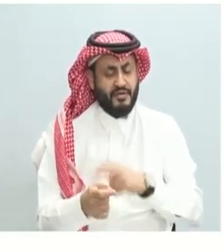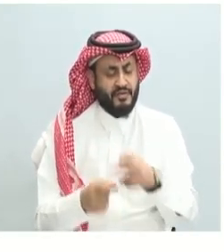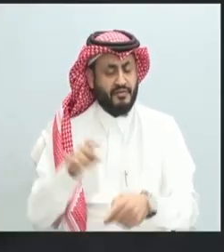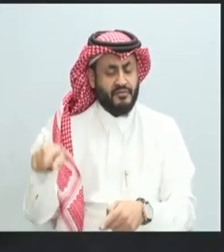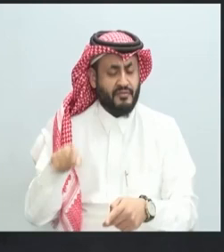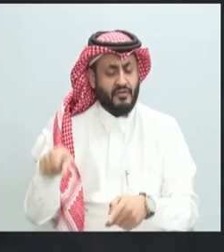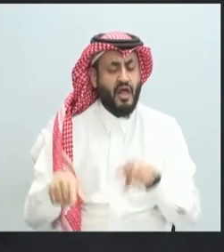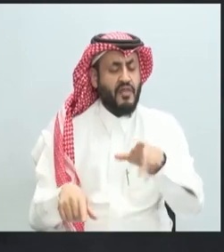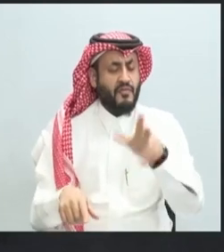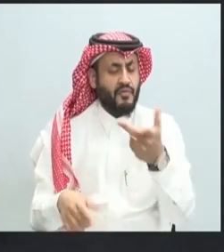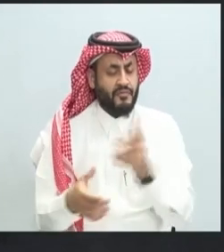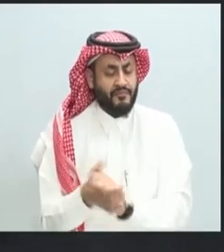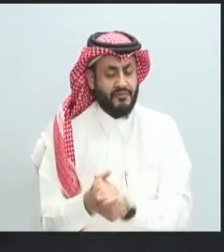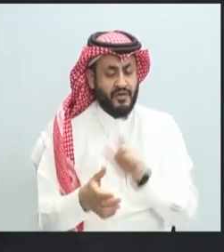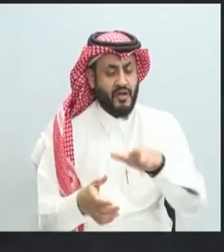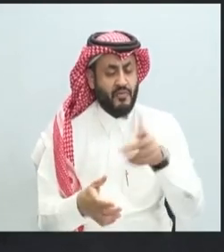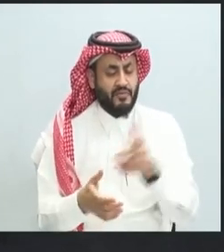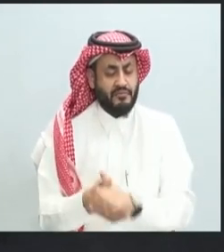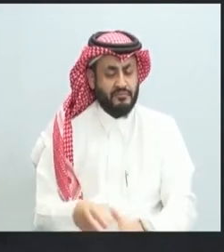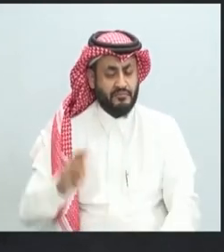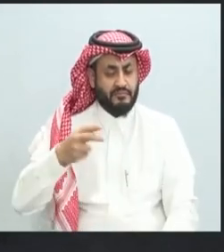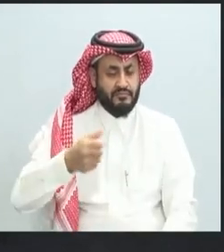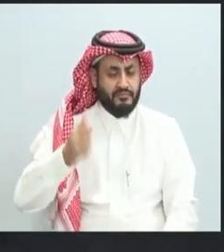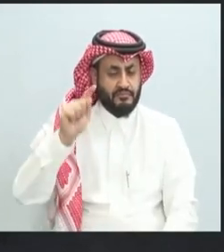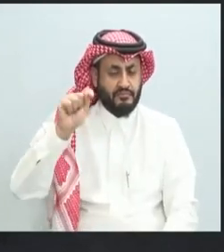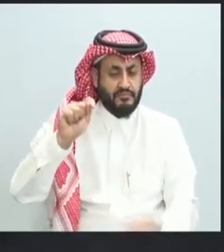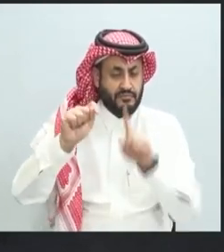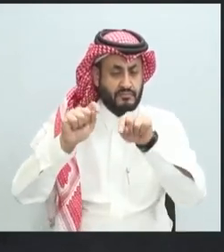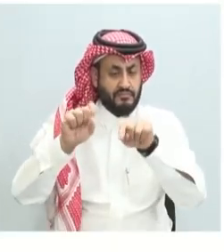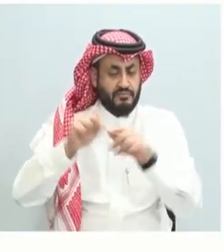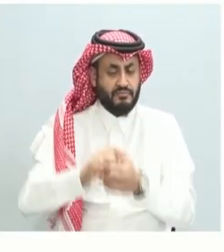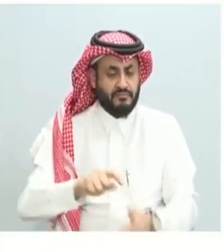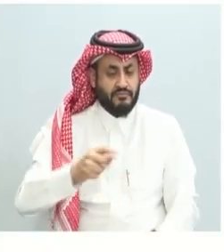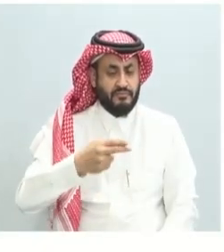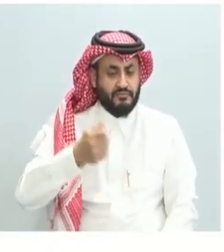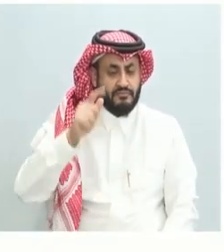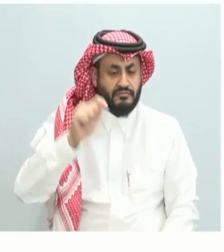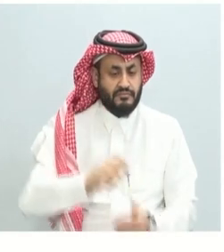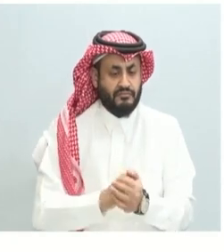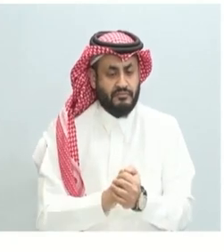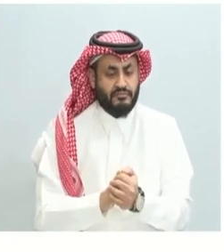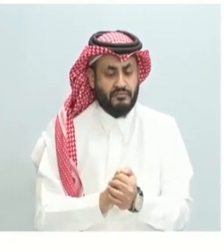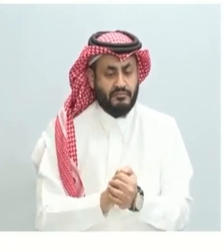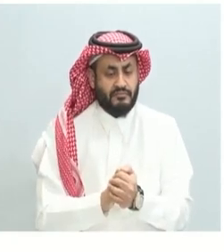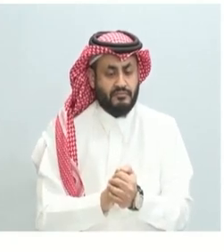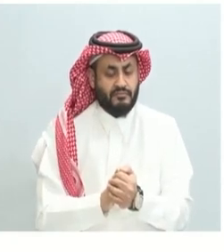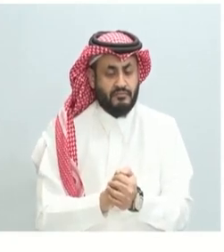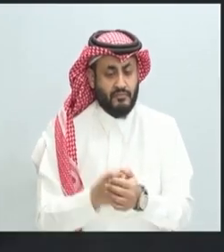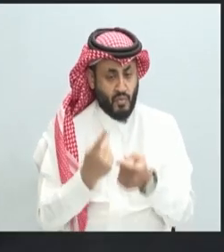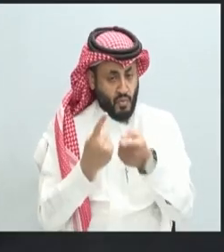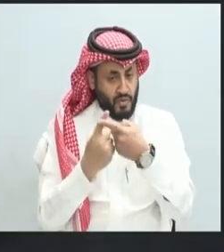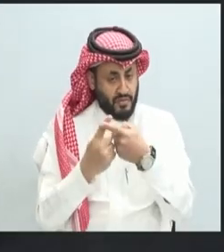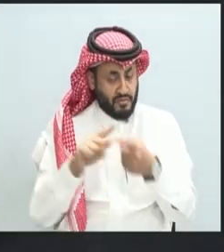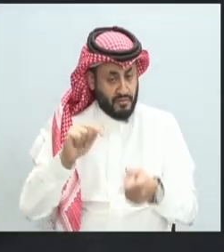question, what is that? Usually, when we use what is that, we're talking about only